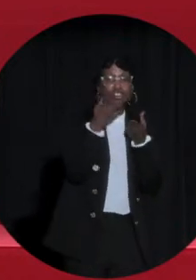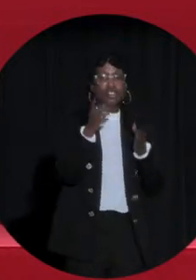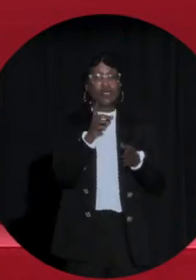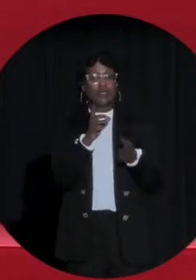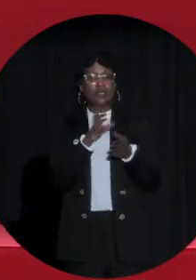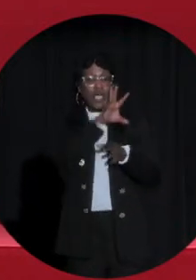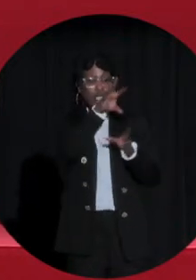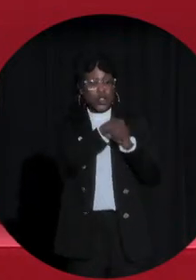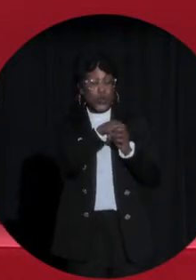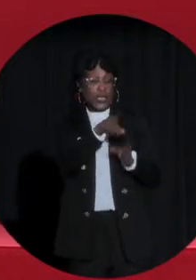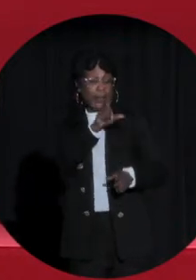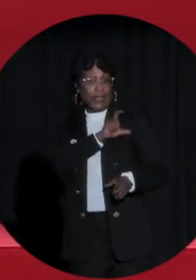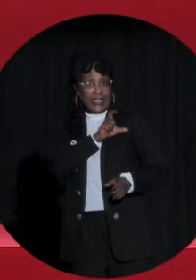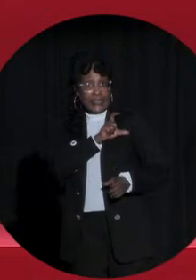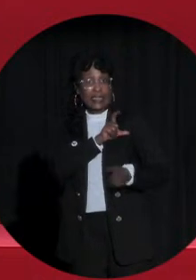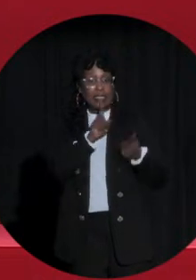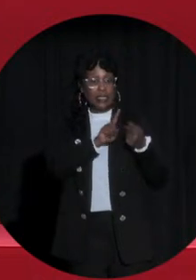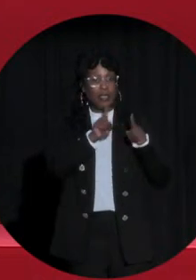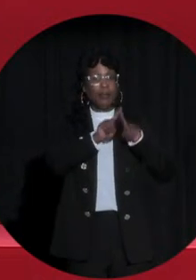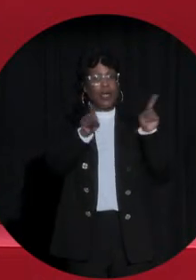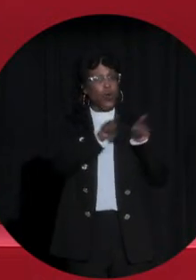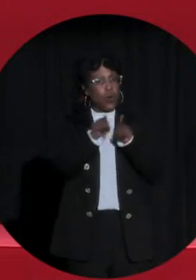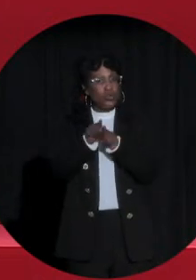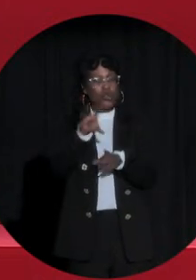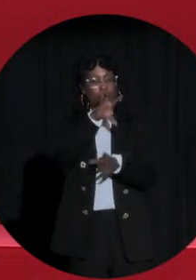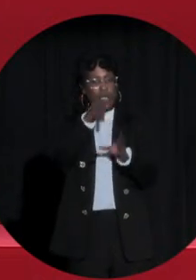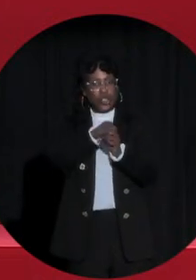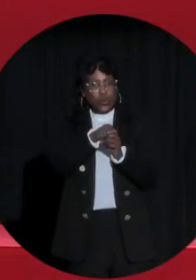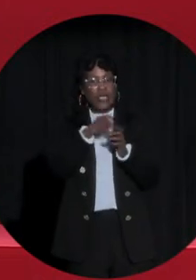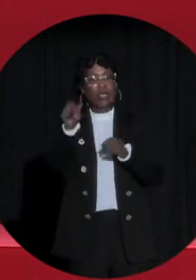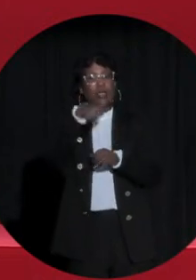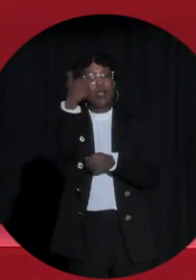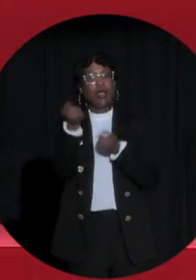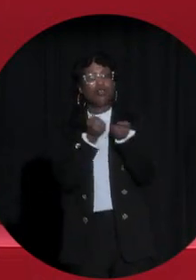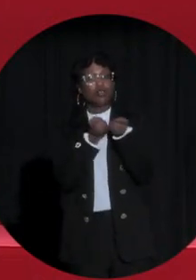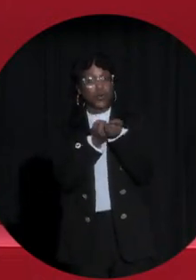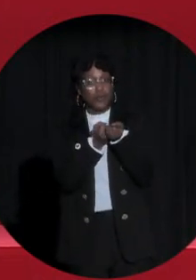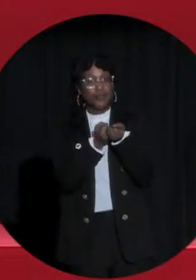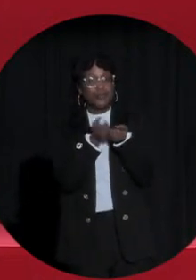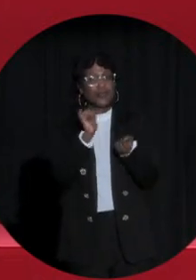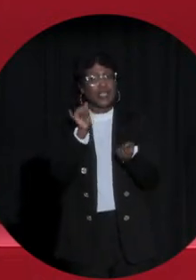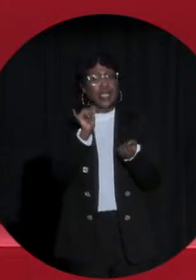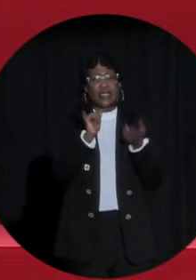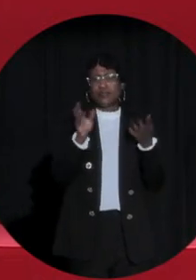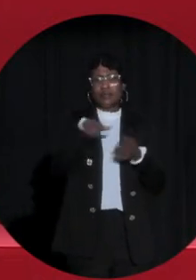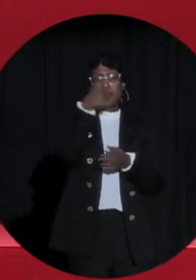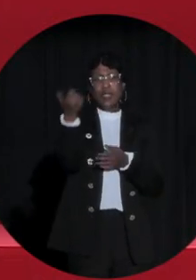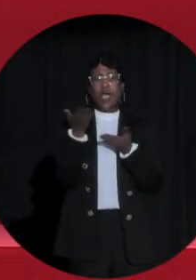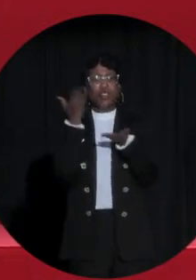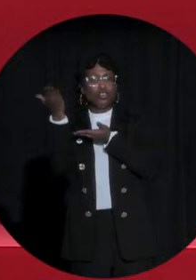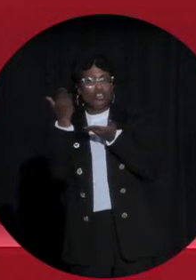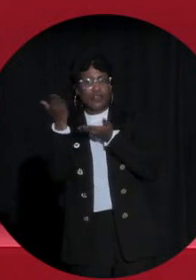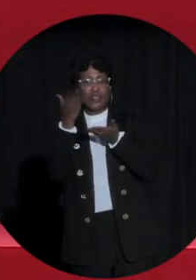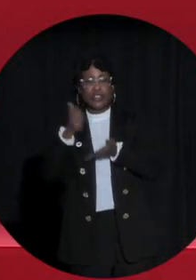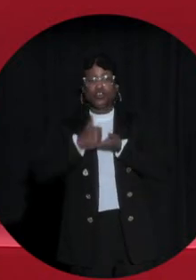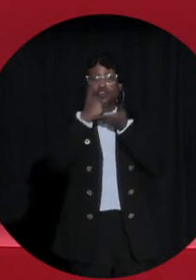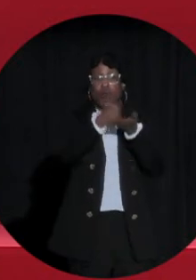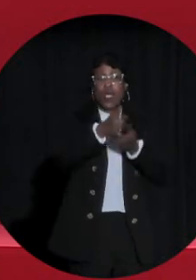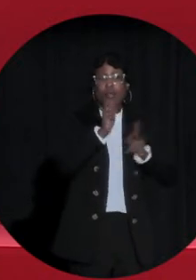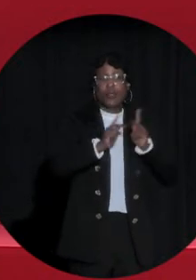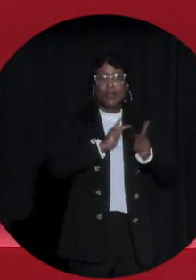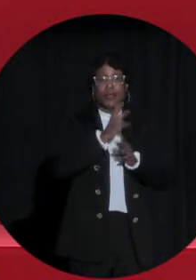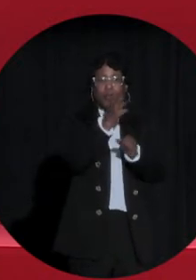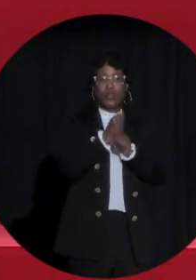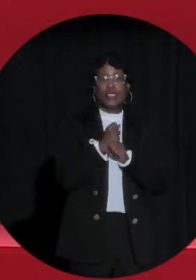but also include other types of support, like wraparound services to help vulnerable individuals access behavioral health